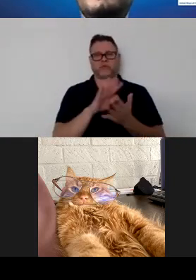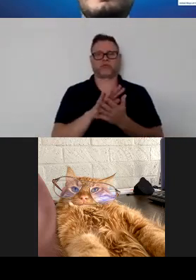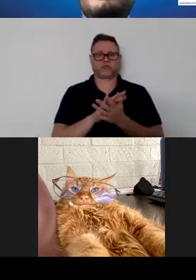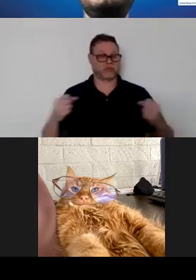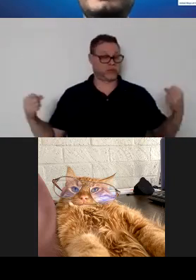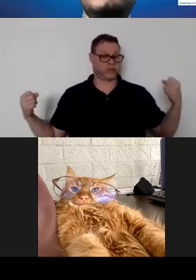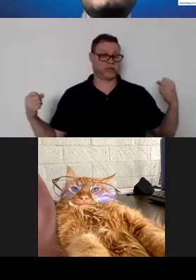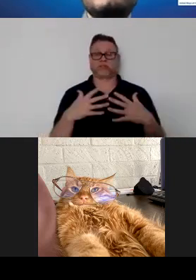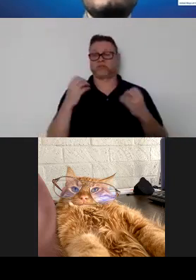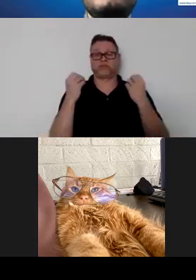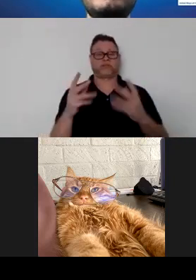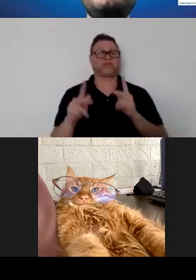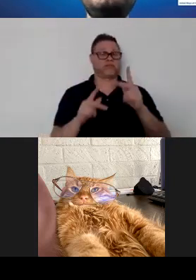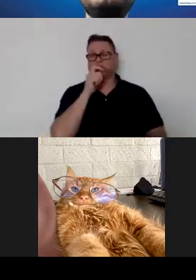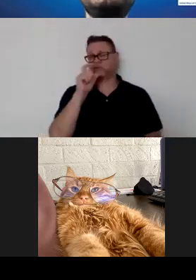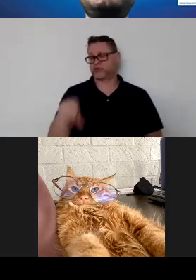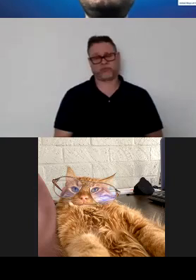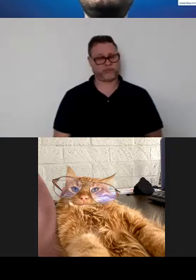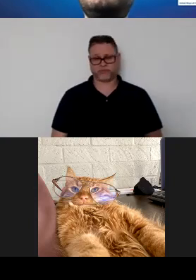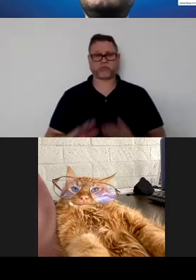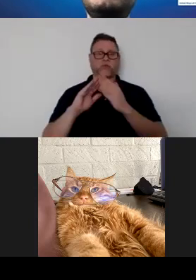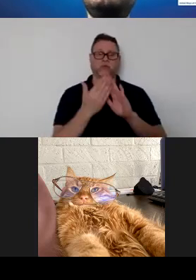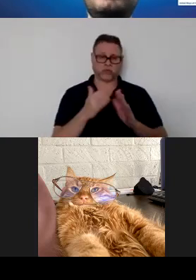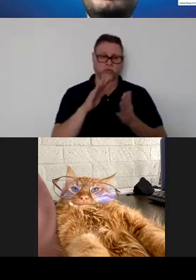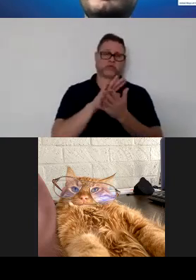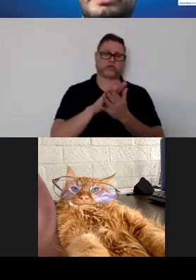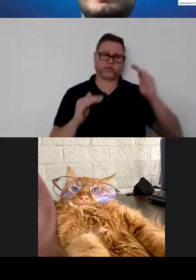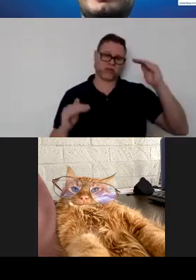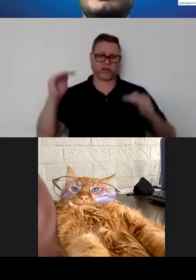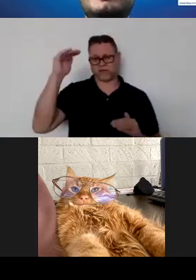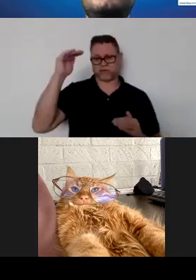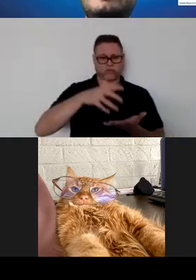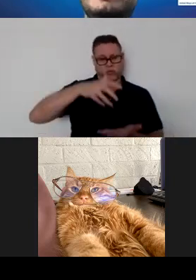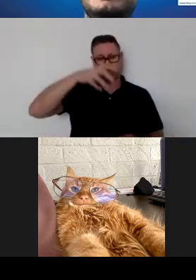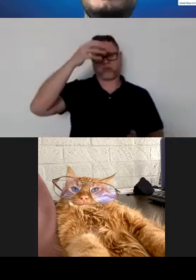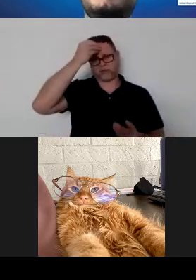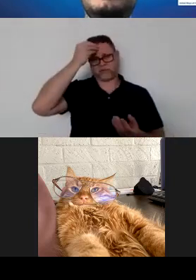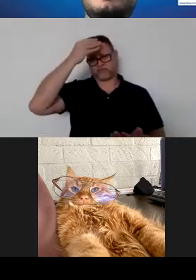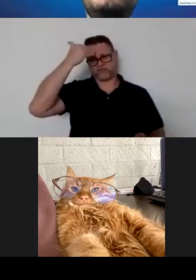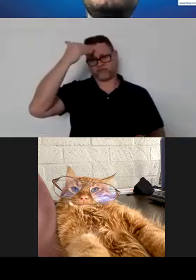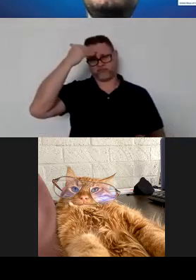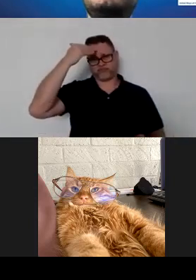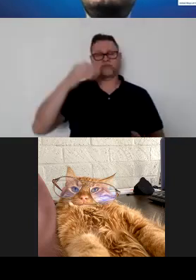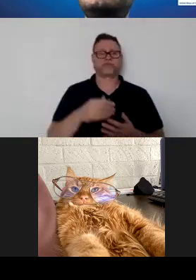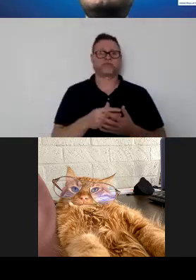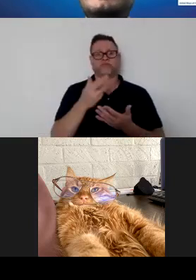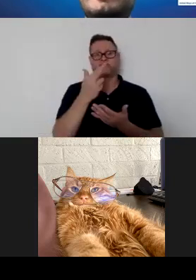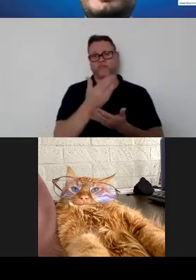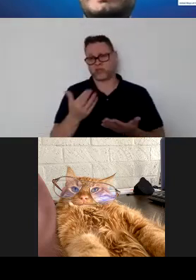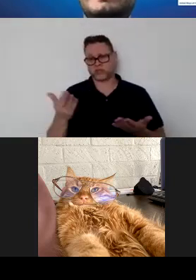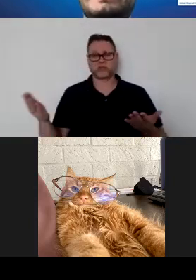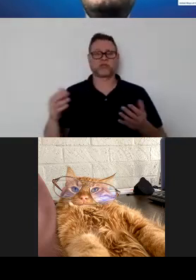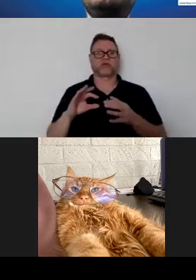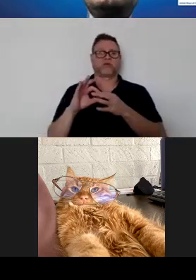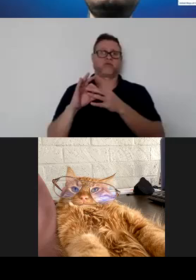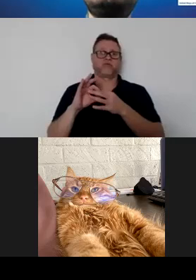people, but it shouldn't. Community school seeks to leverage the wealth of knowledge, relationships, and resources that exist in